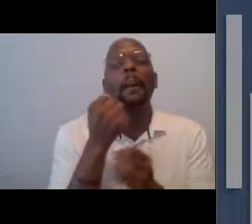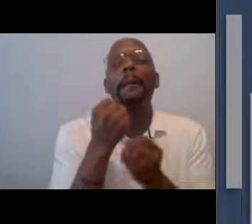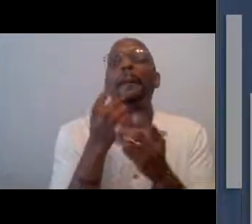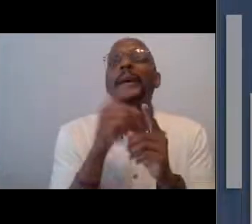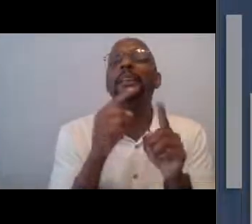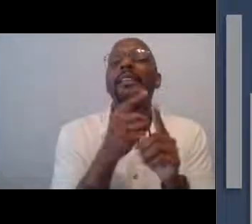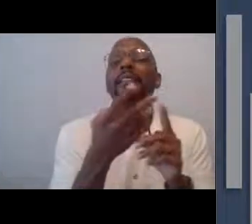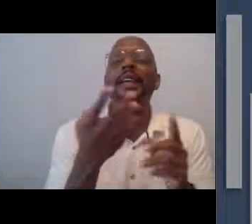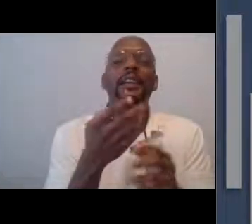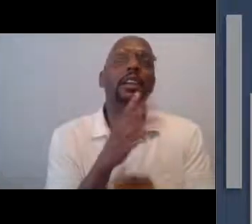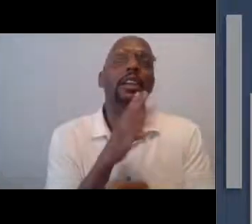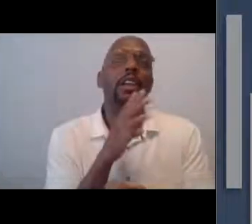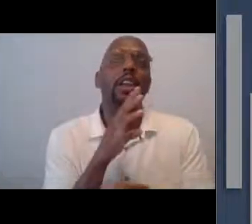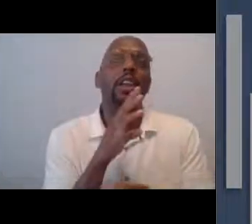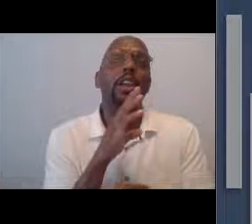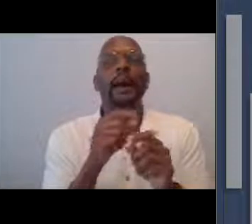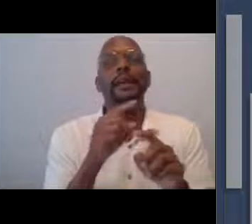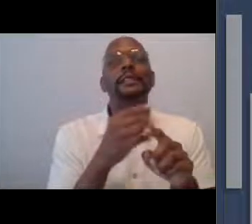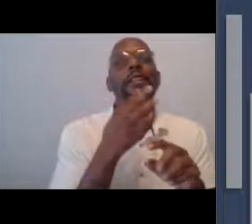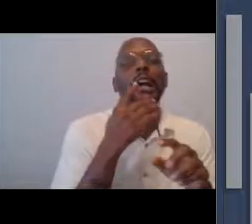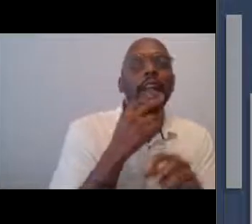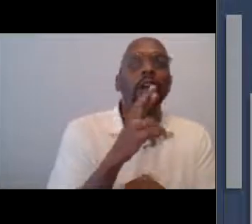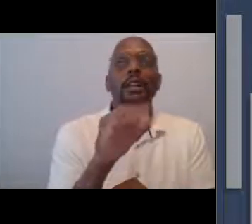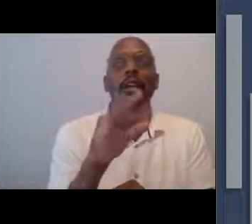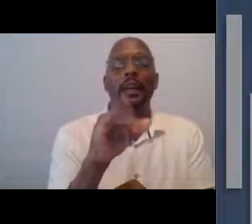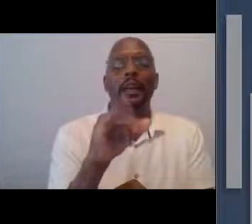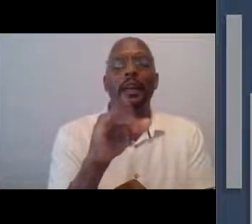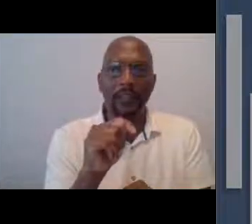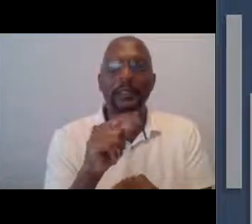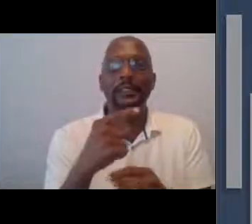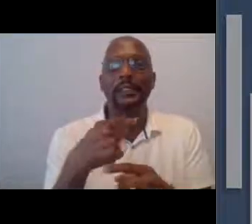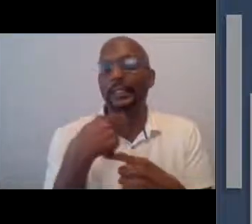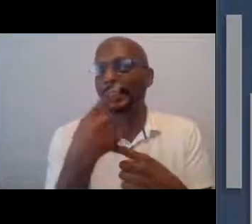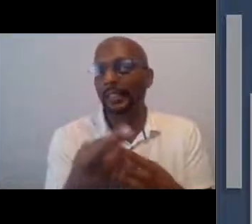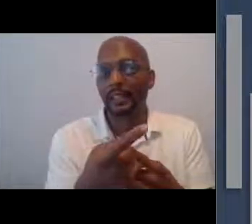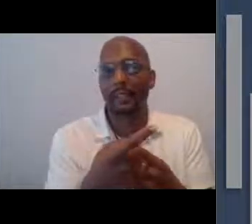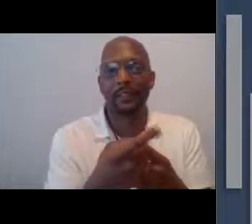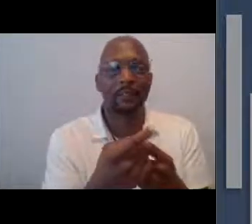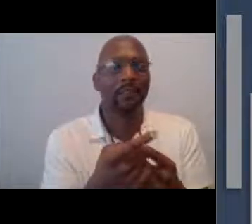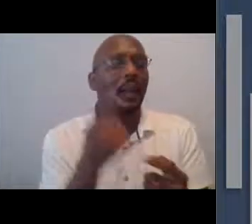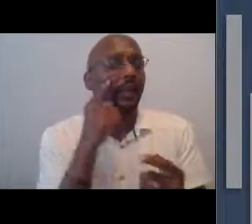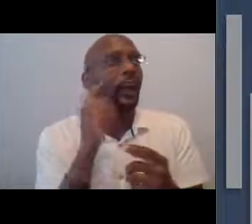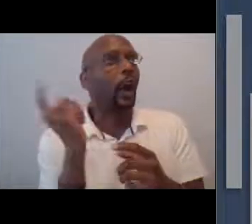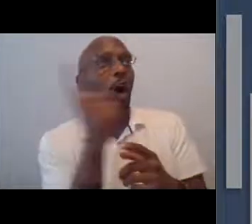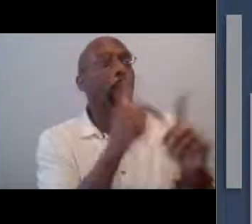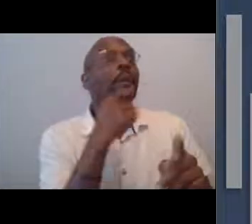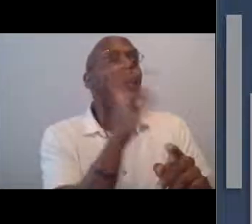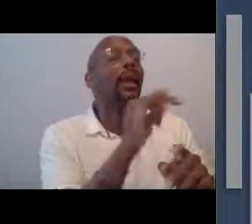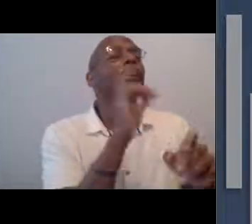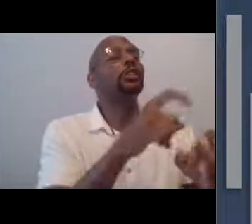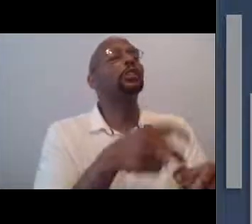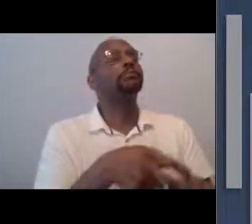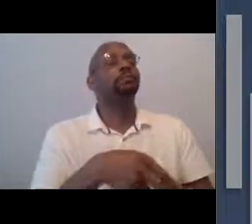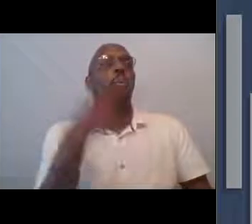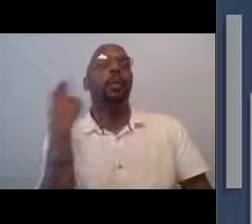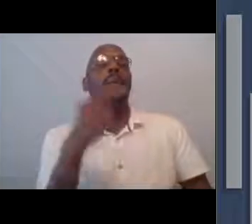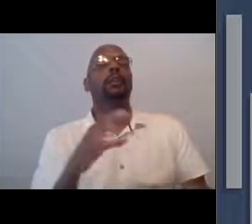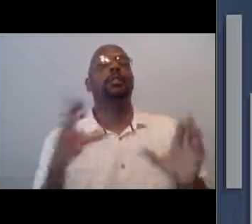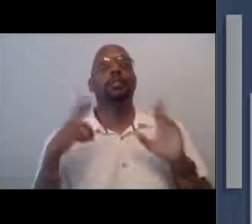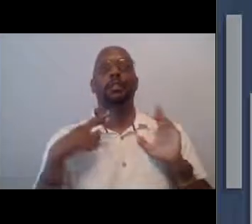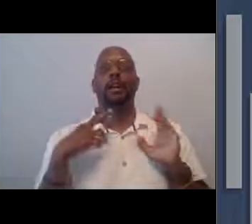misguided politicians in Los Angeles. I believe all of them should resign immediately so that our communities can continue the healing